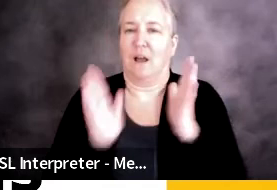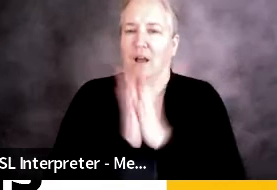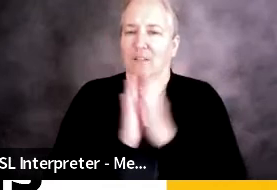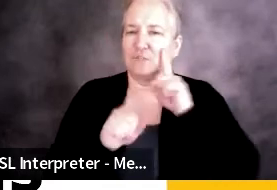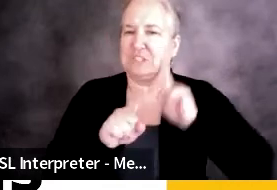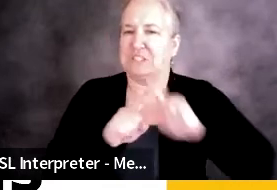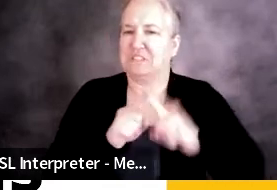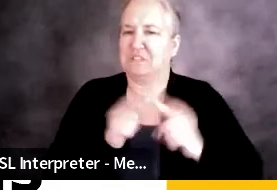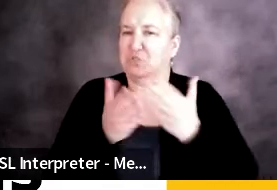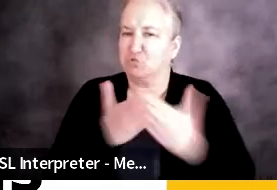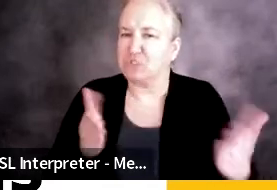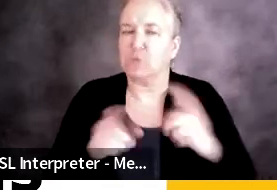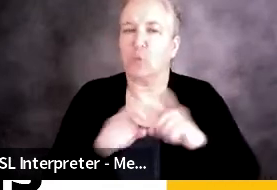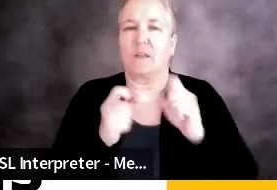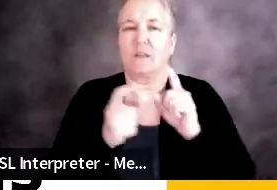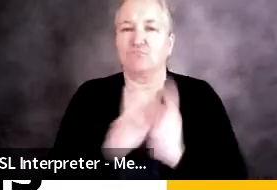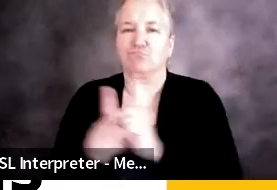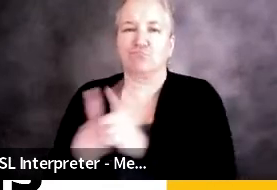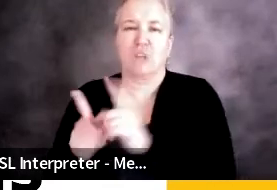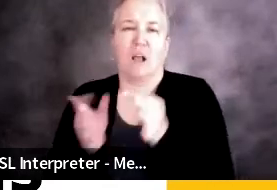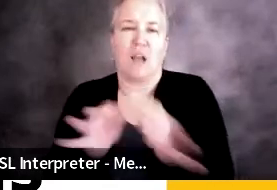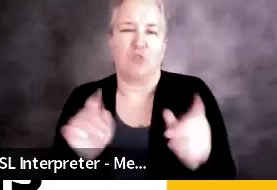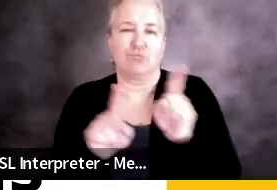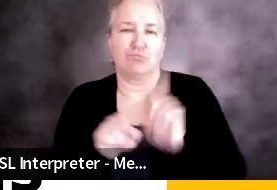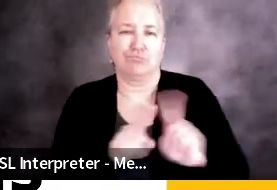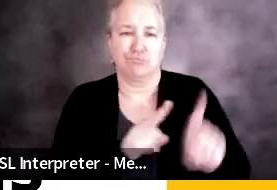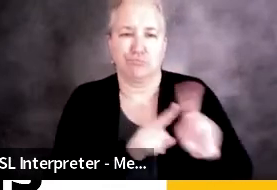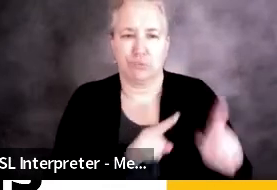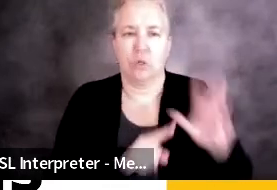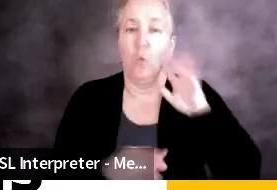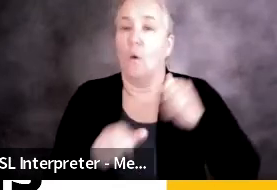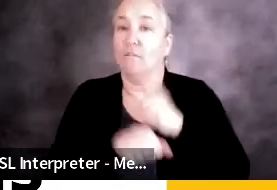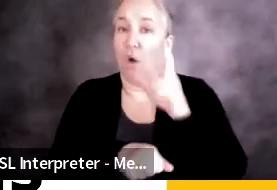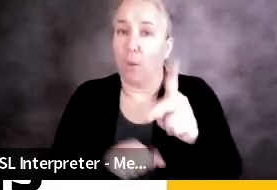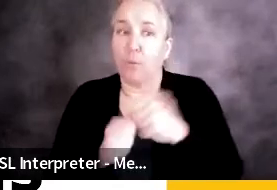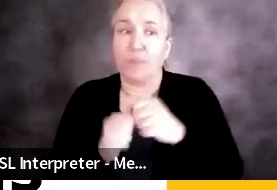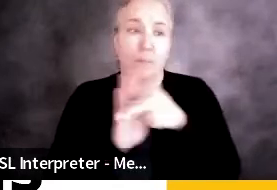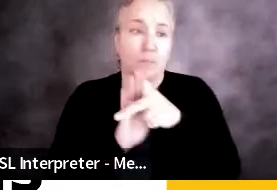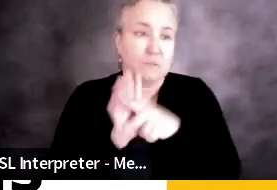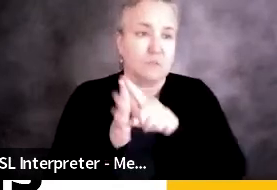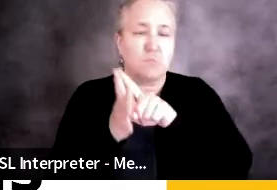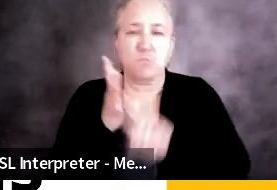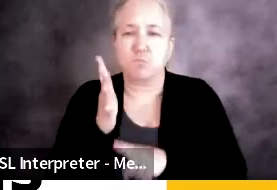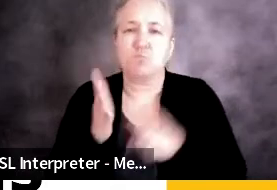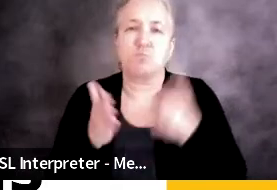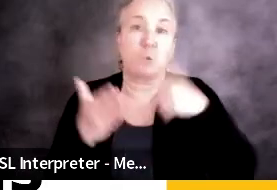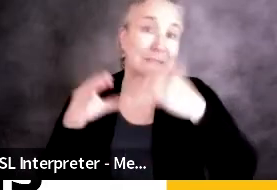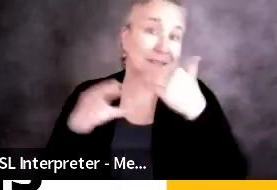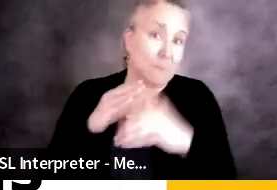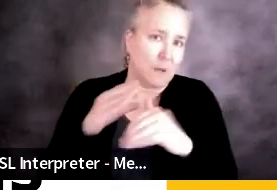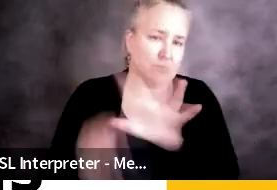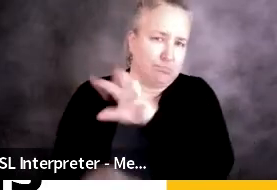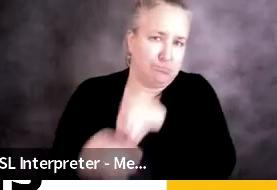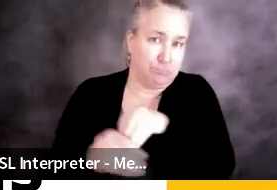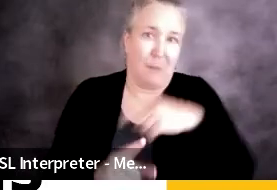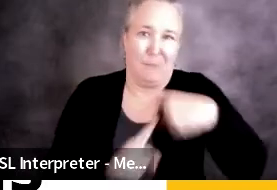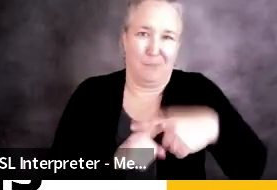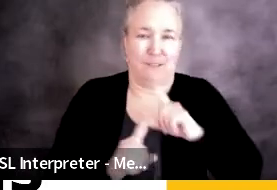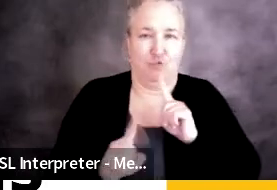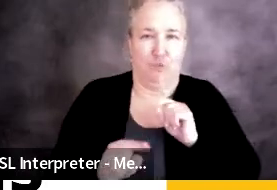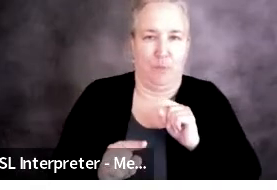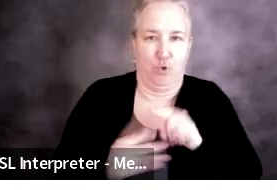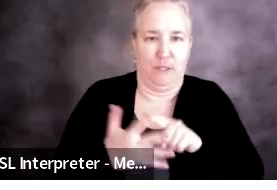And we will follow up with the printables in the email that we send out next week, along with the recording.